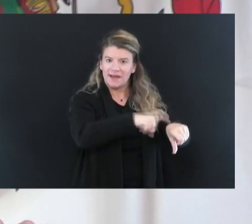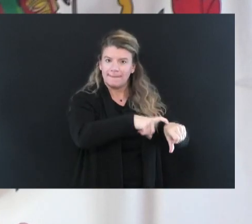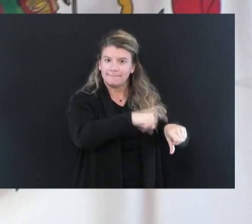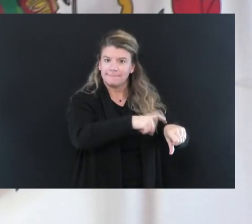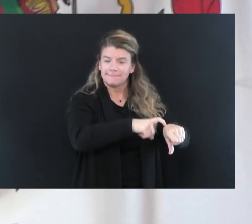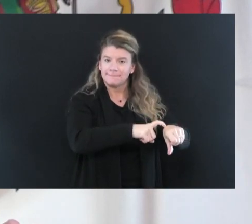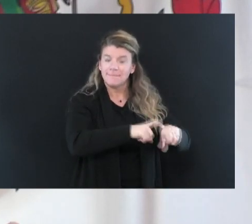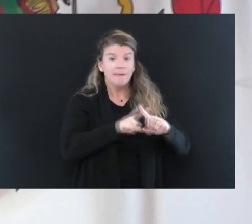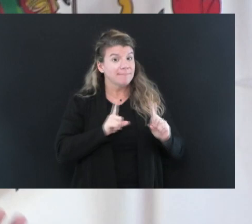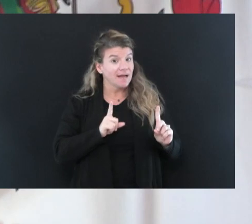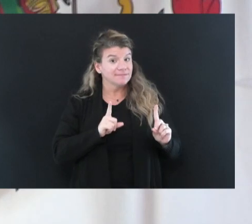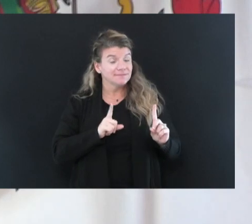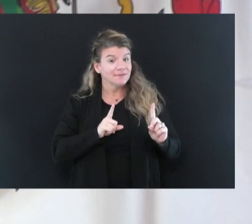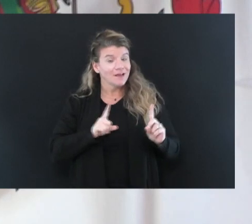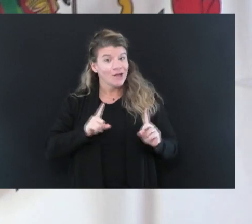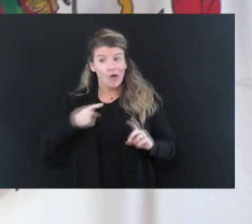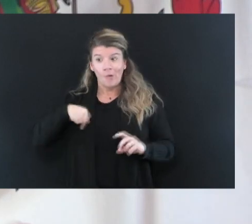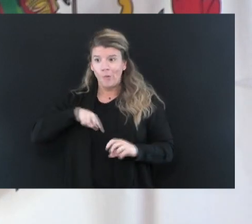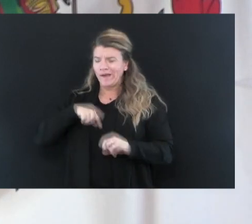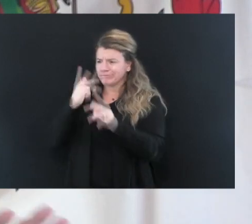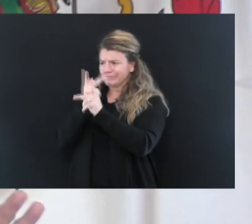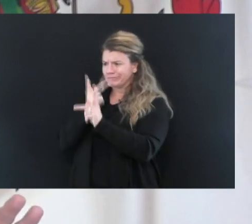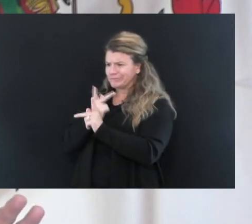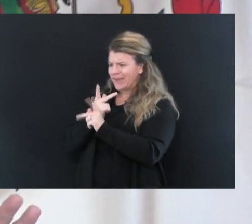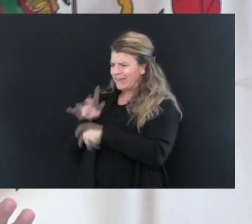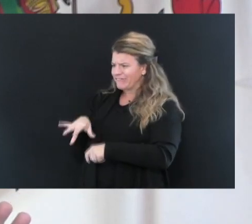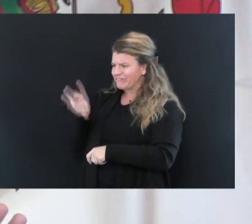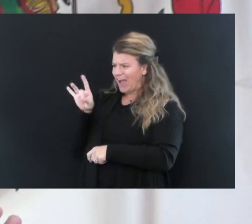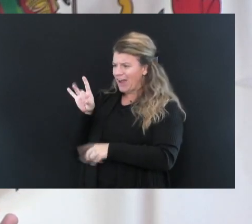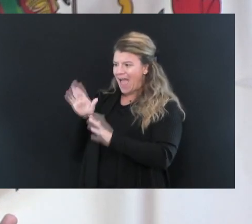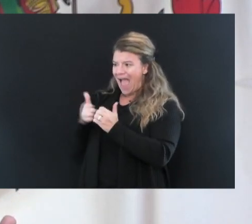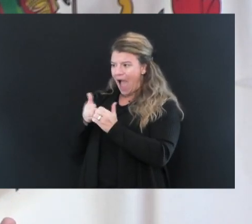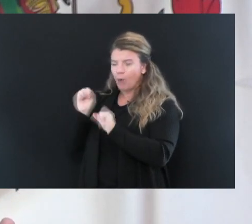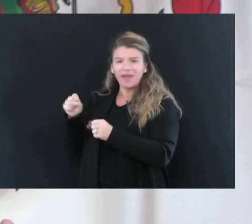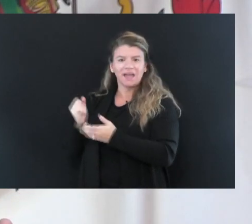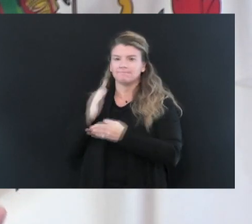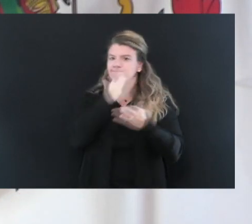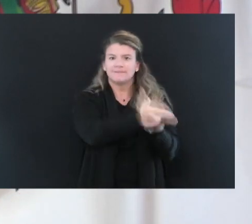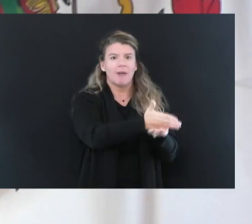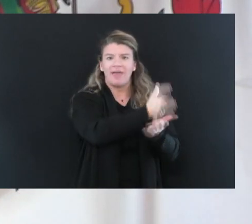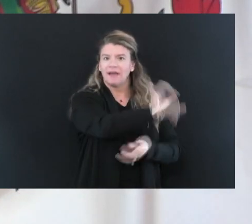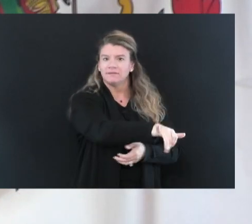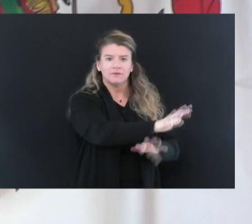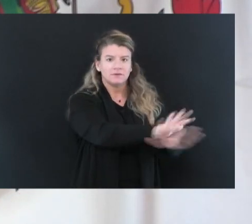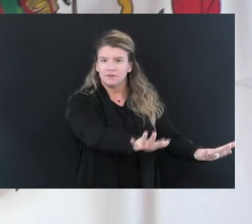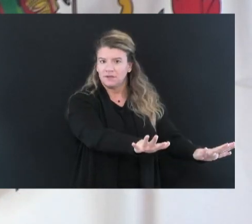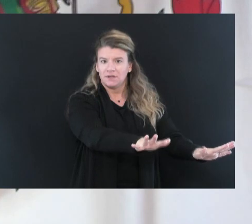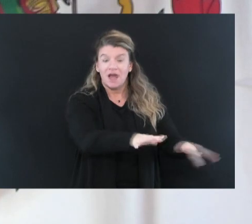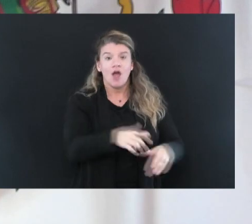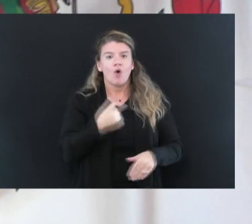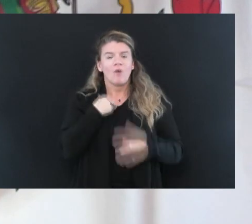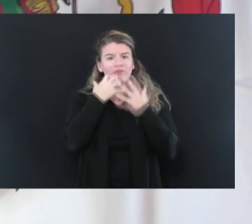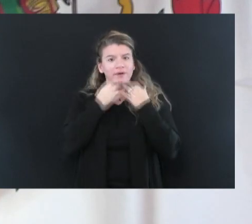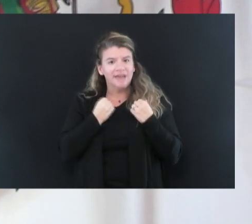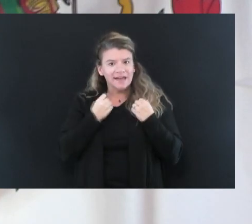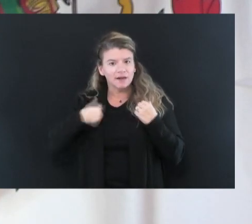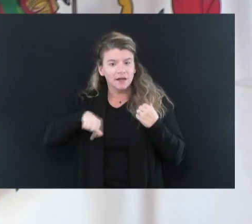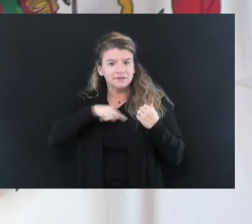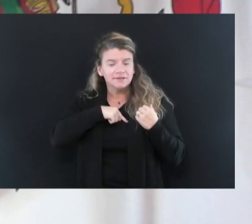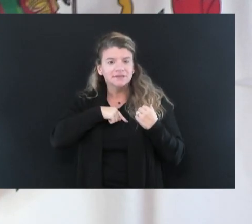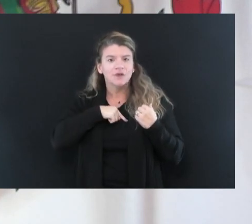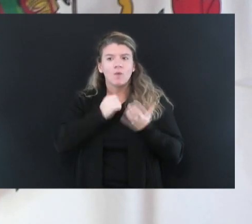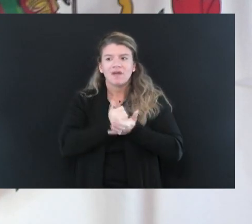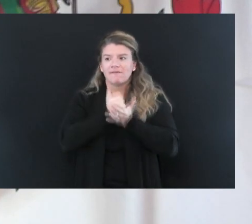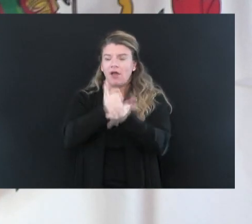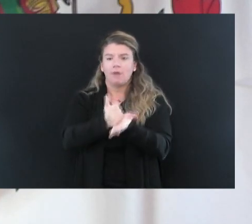way to prevent 1 dime of that from happening. And we've protected us from our cities and